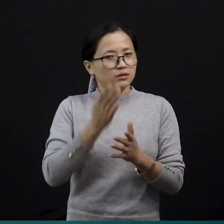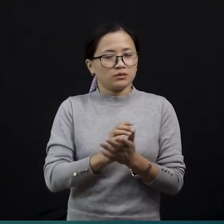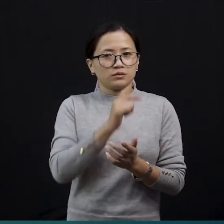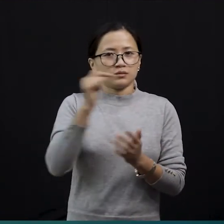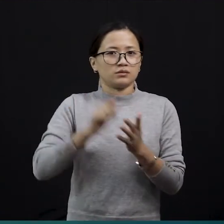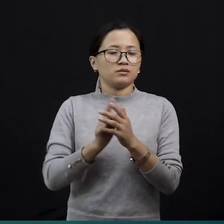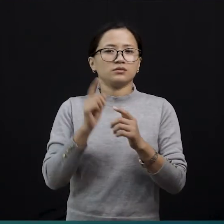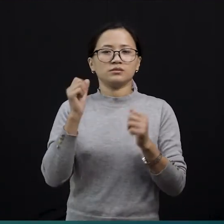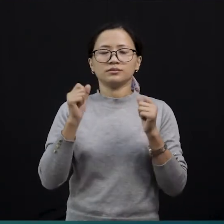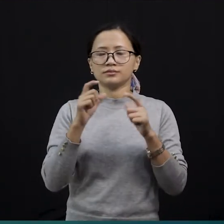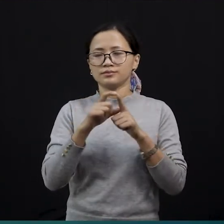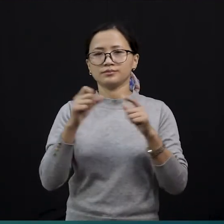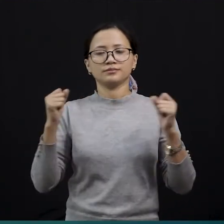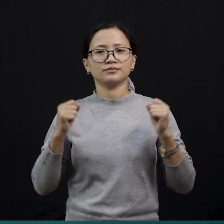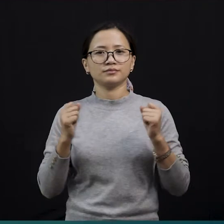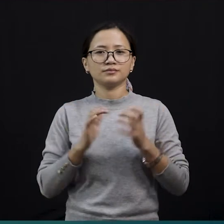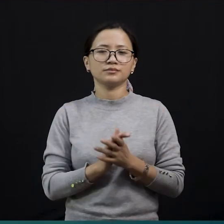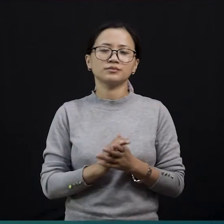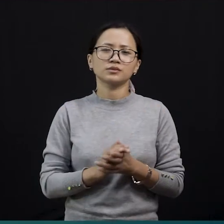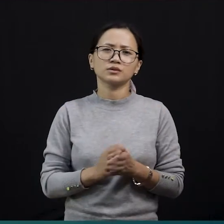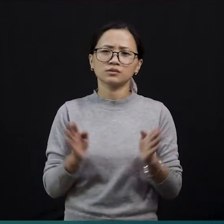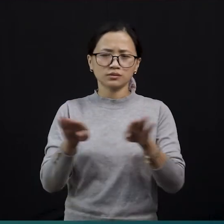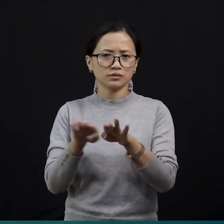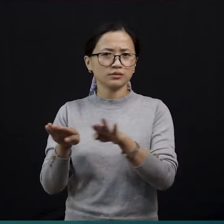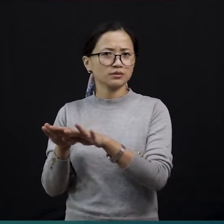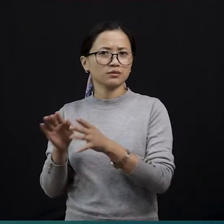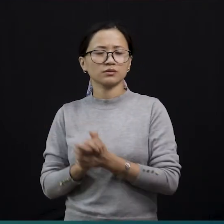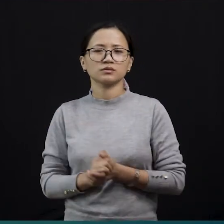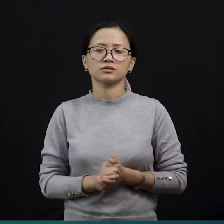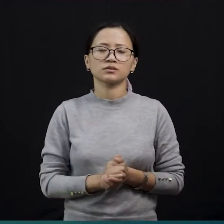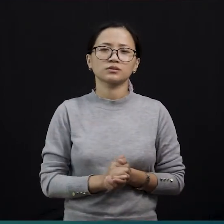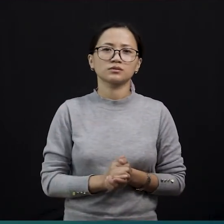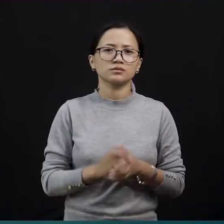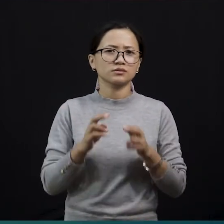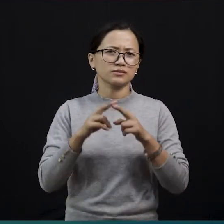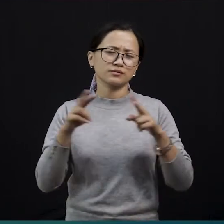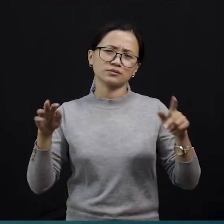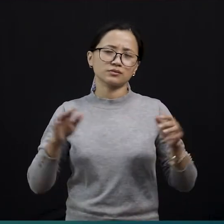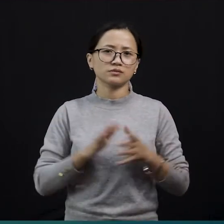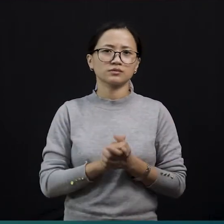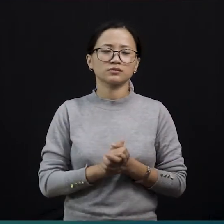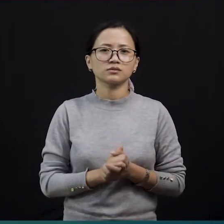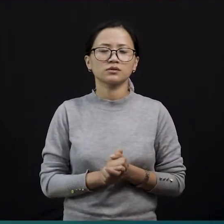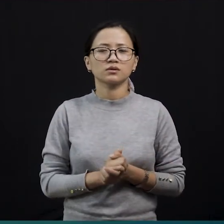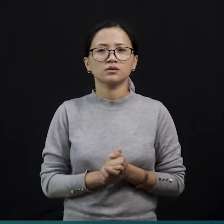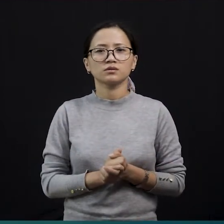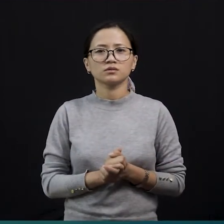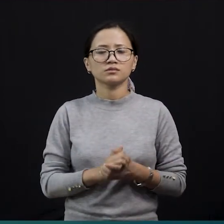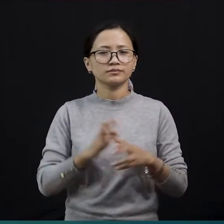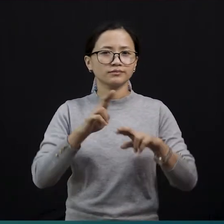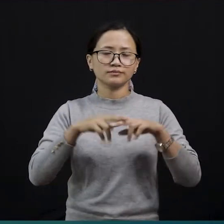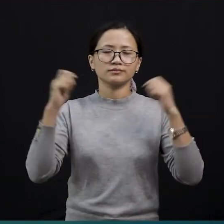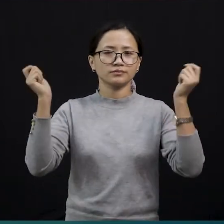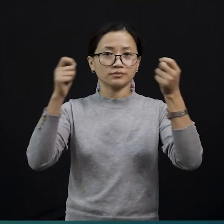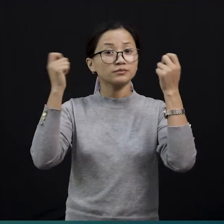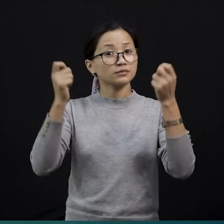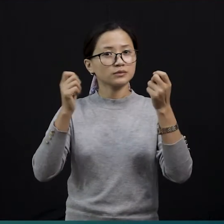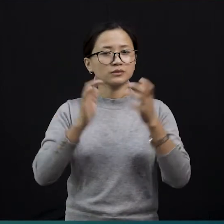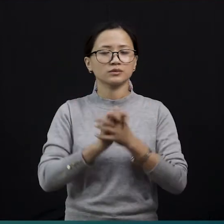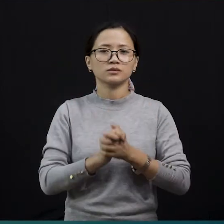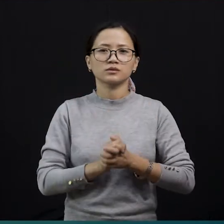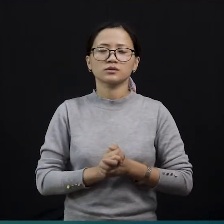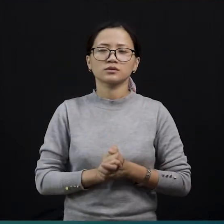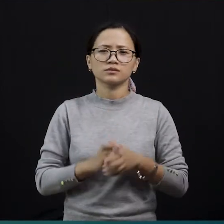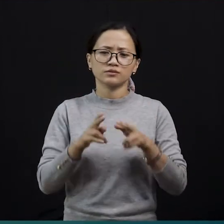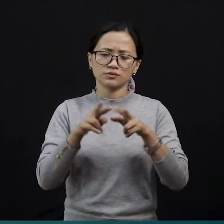holiday list, right? Of Christmas, New Year, Diwali, then Durga Puja you have so many festivals, then